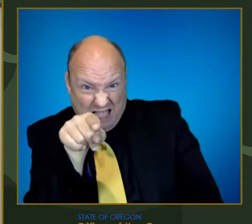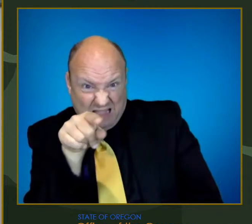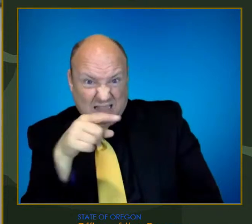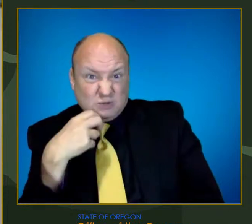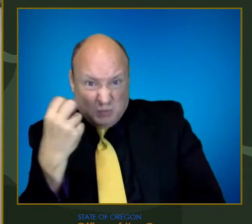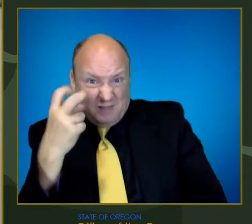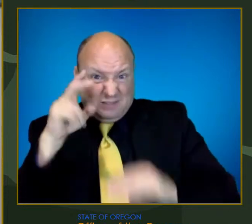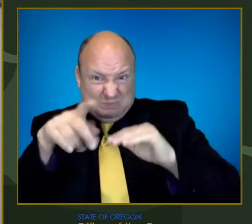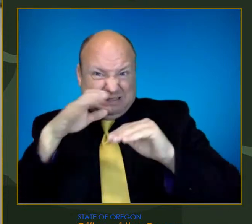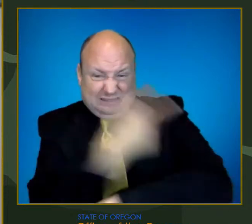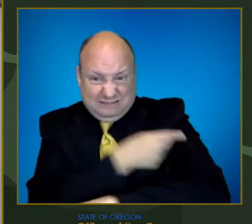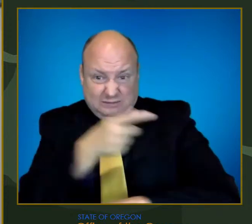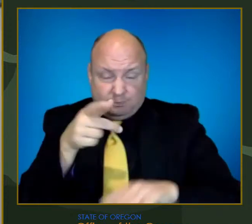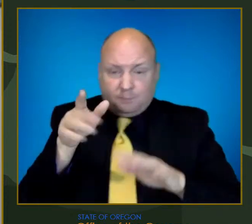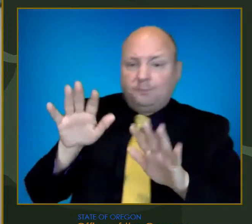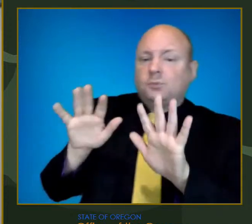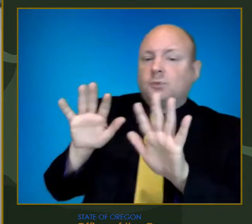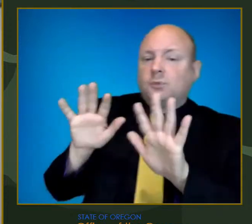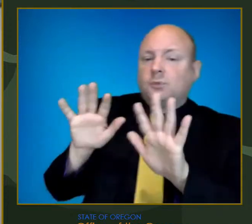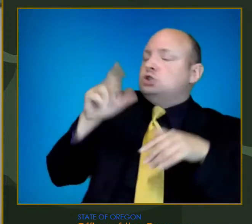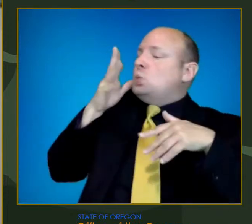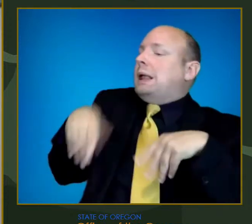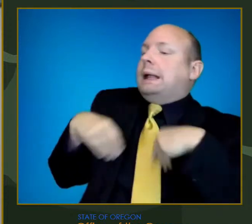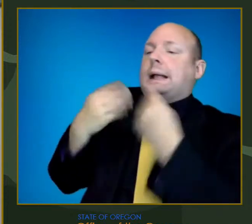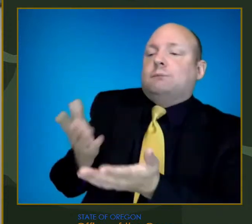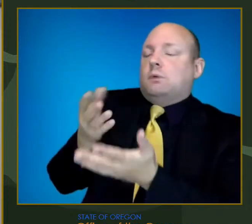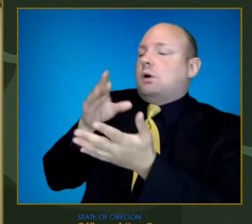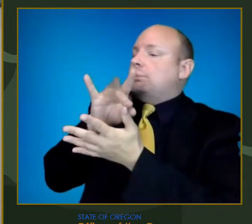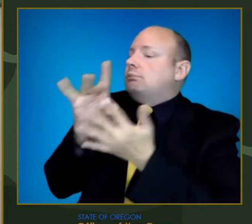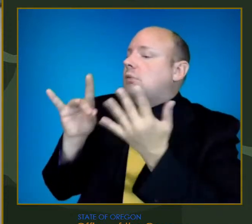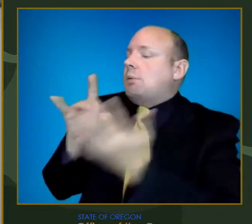We're exploring every possibility at this point in time.